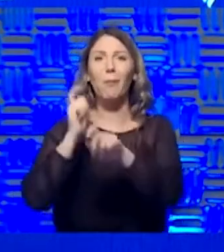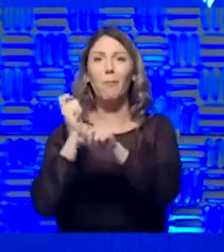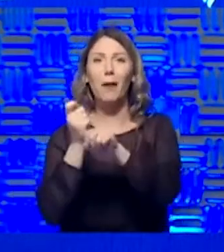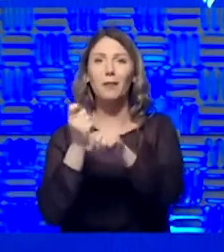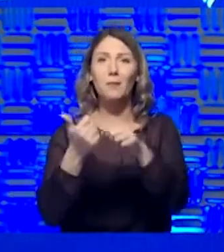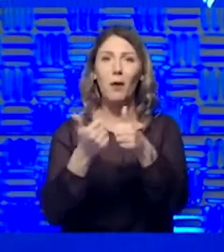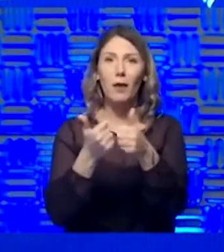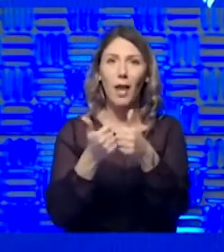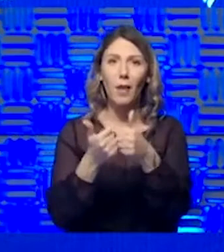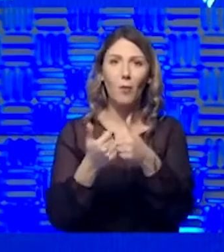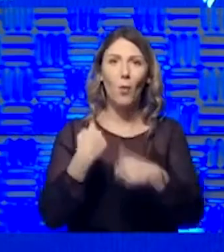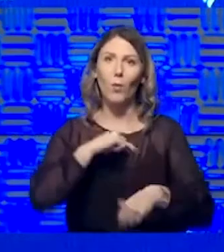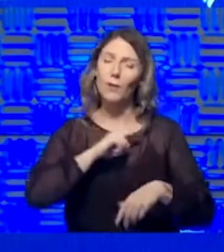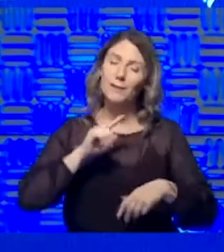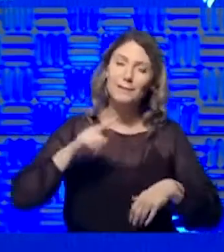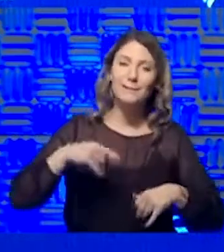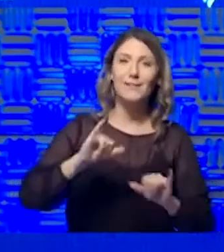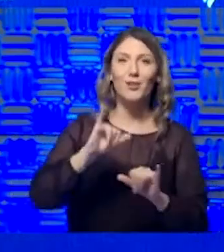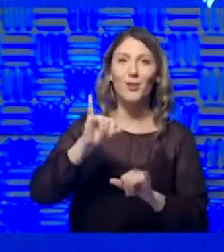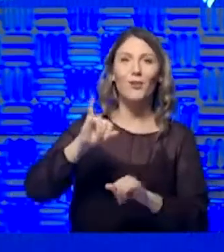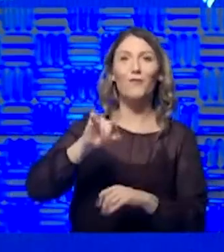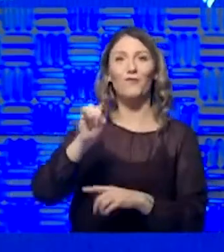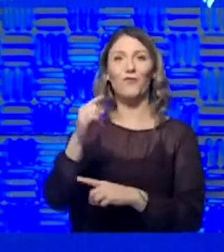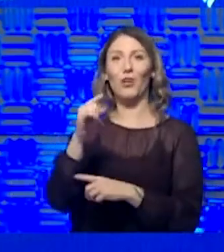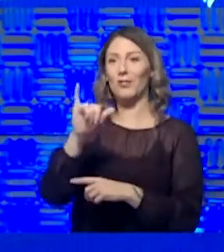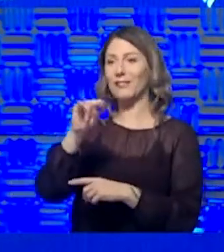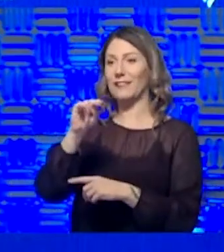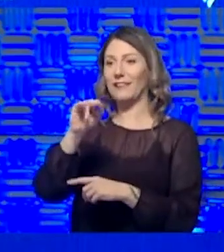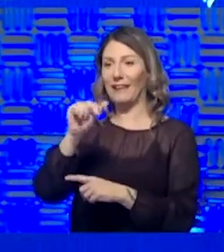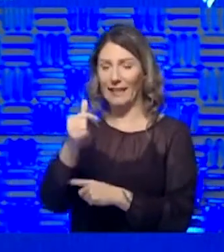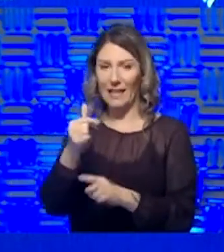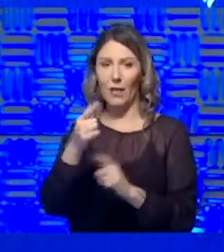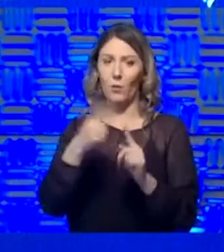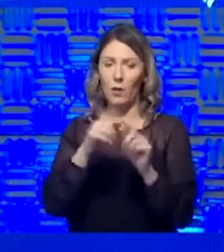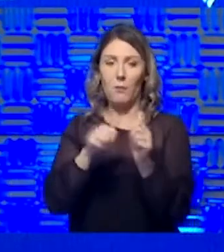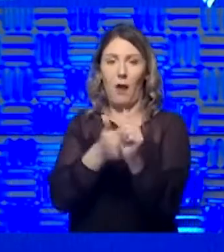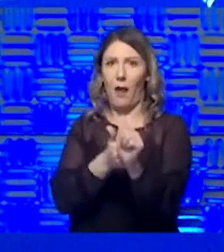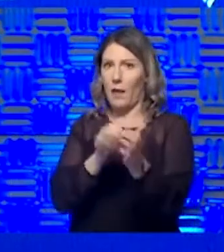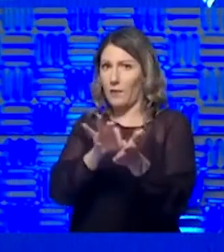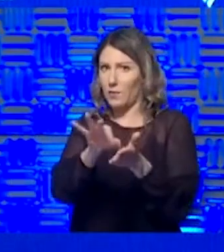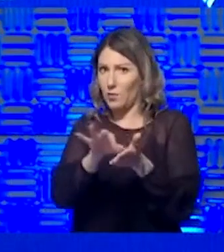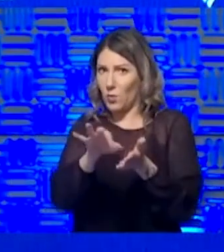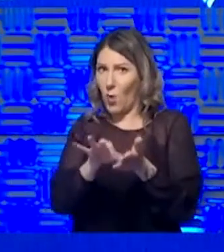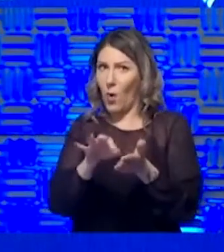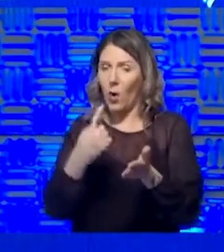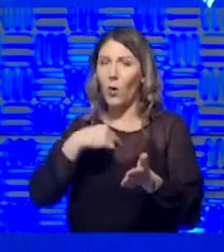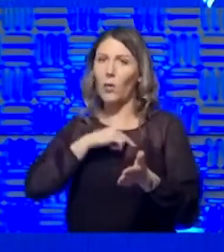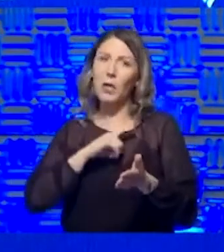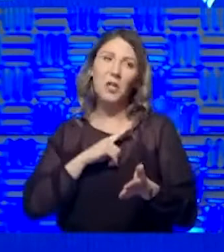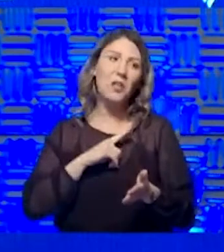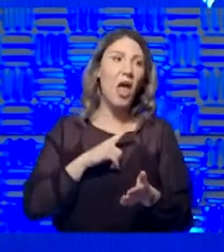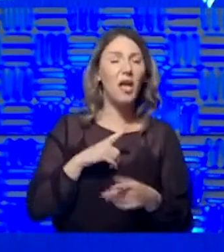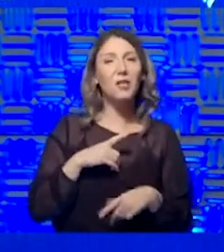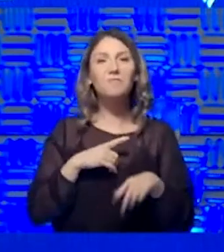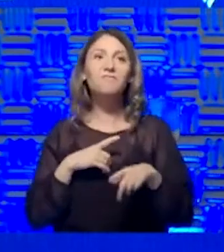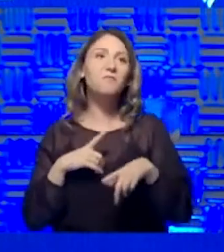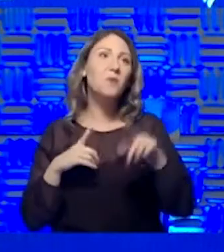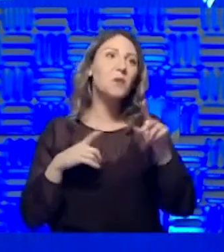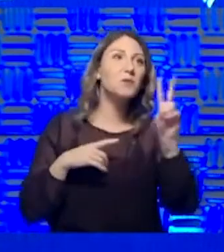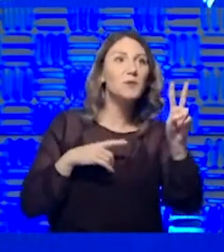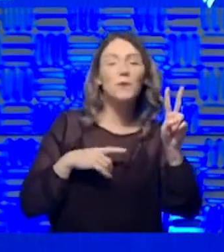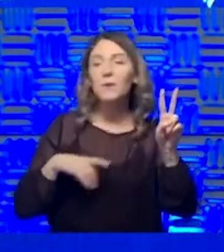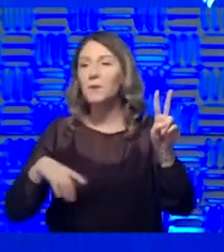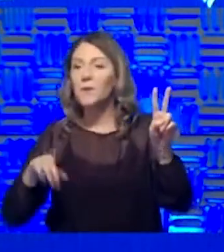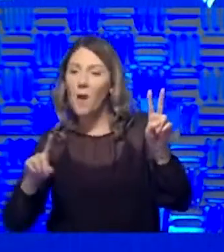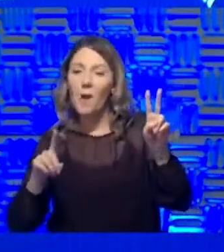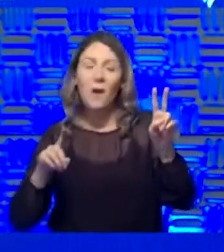I said we're still in the first inning. We're out of the first inning. We're still behind. The score, we're still behind. But we're not way behind like, you know, some areas of the